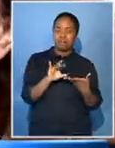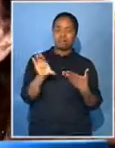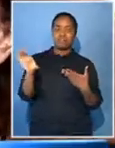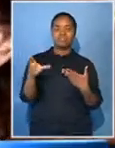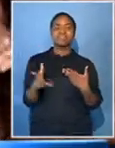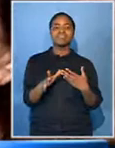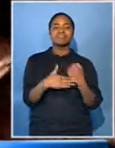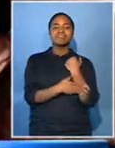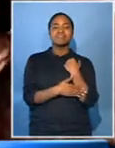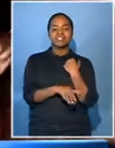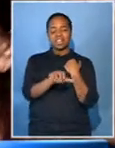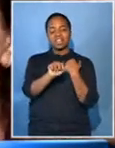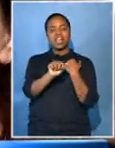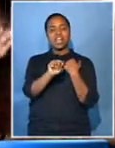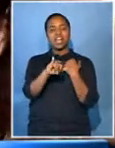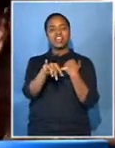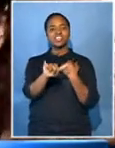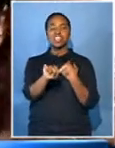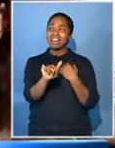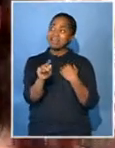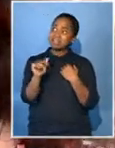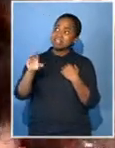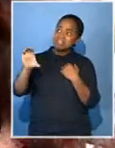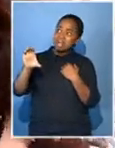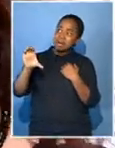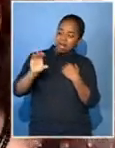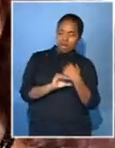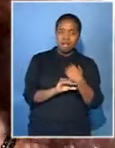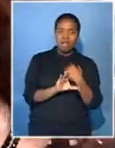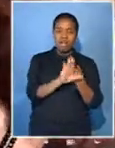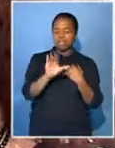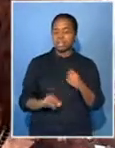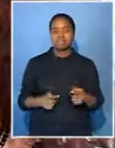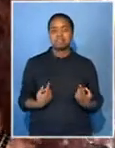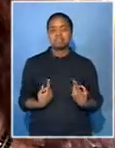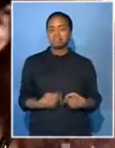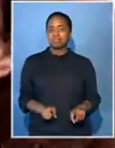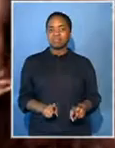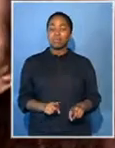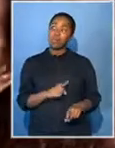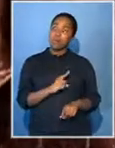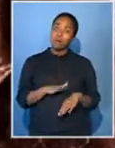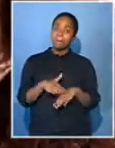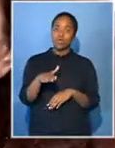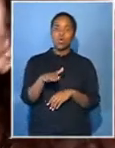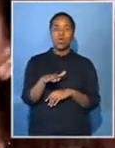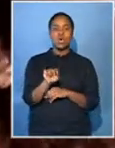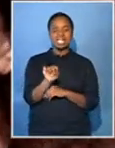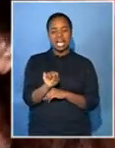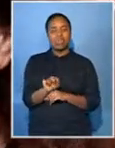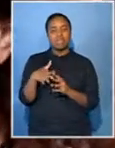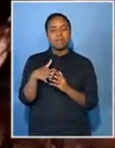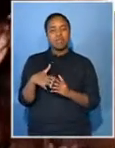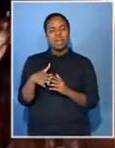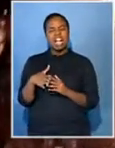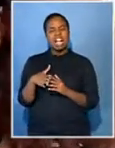Asia, but unfortunately not all of it is gushing towards Africa. I think they're finding some very interesting projects in South America where there's